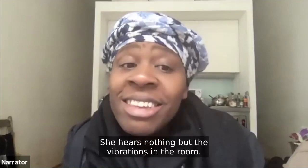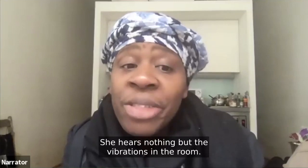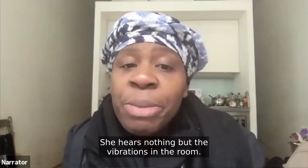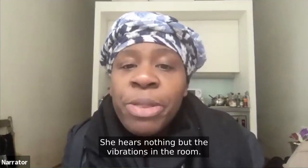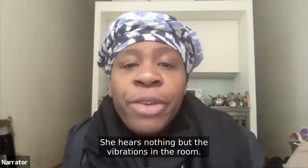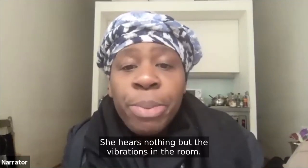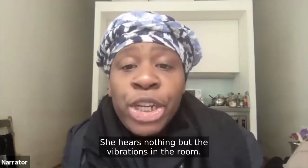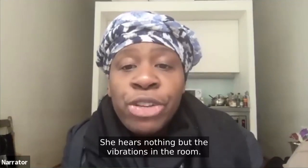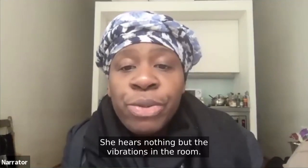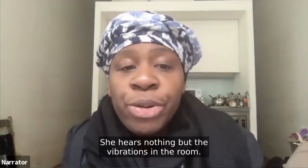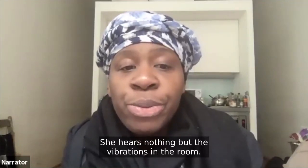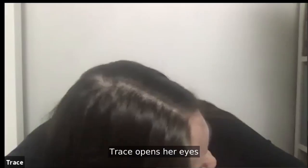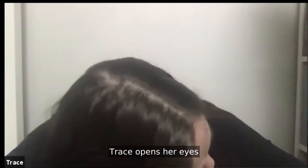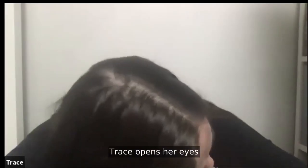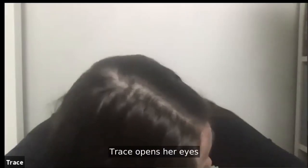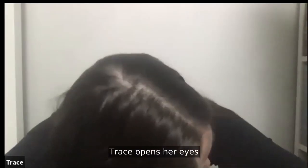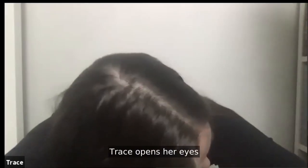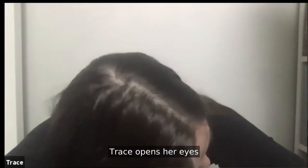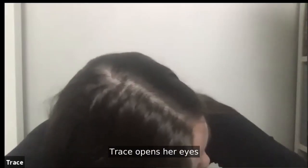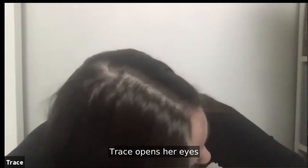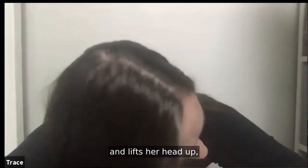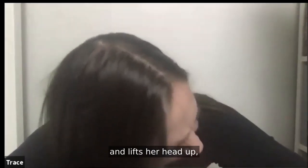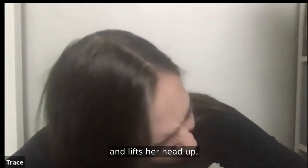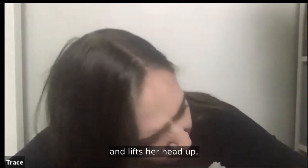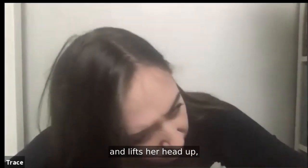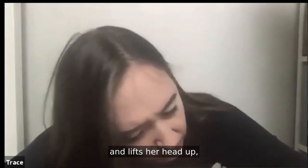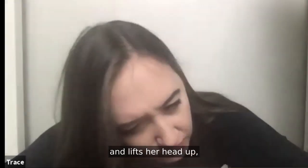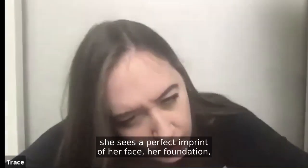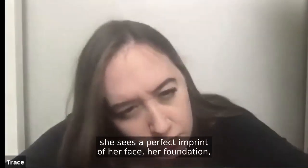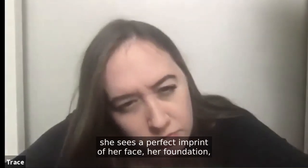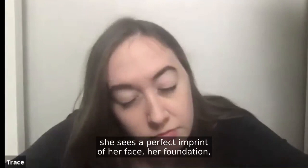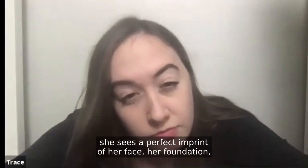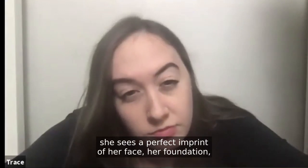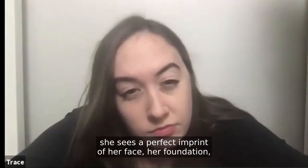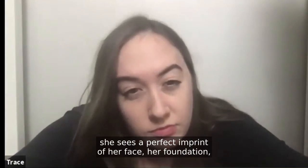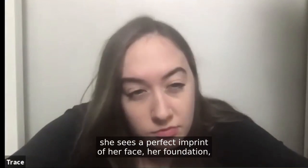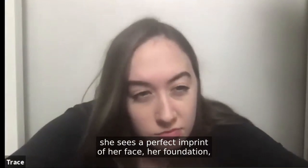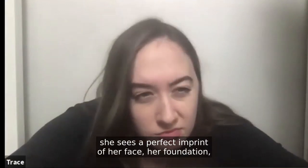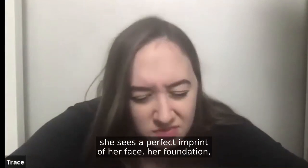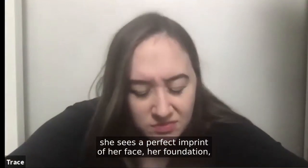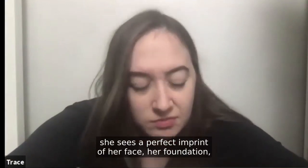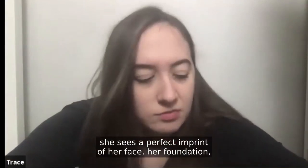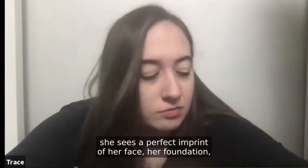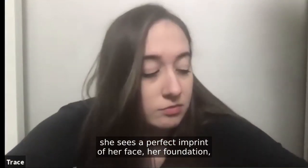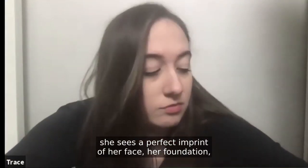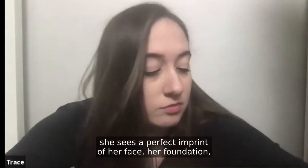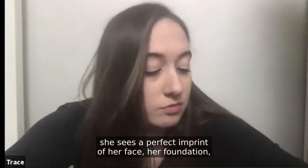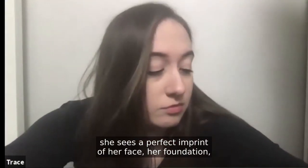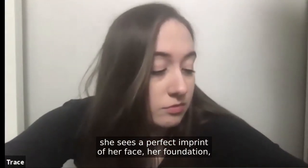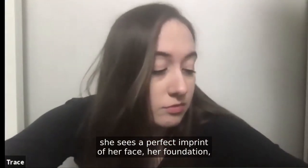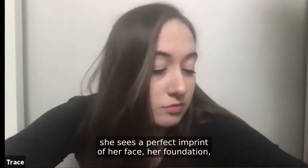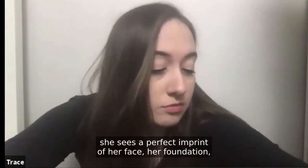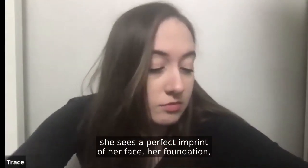hears nothing but the vibrations of the room. Trace opens her eyes and lifts her head up. She sees a perfect imprint of her face,